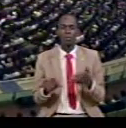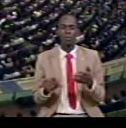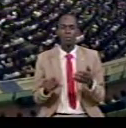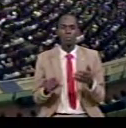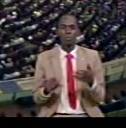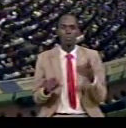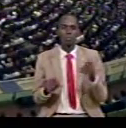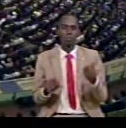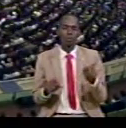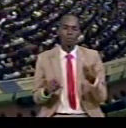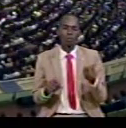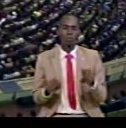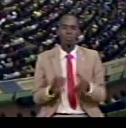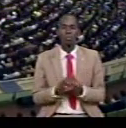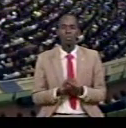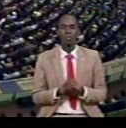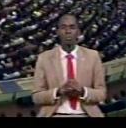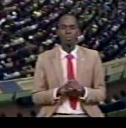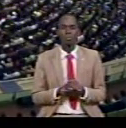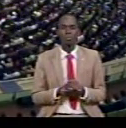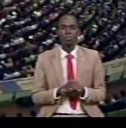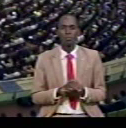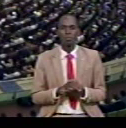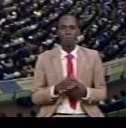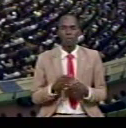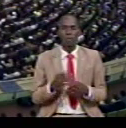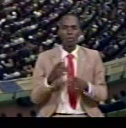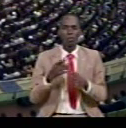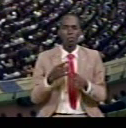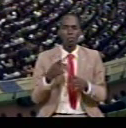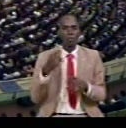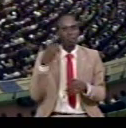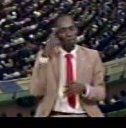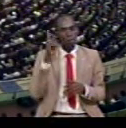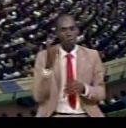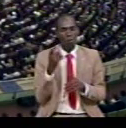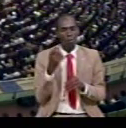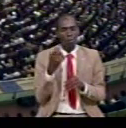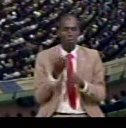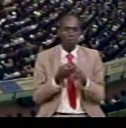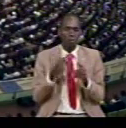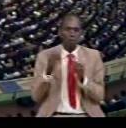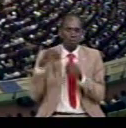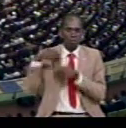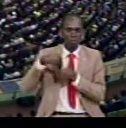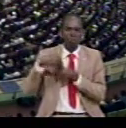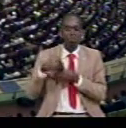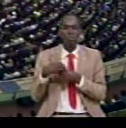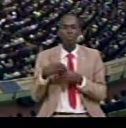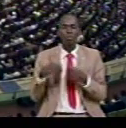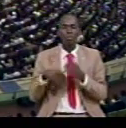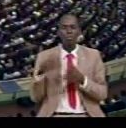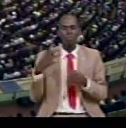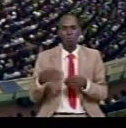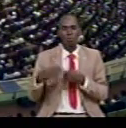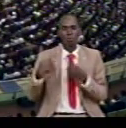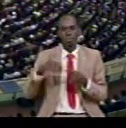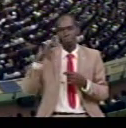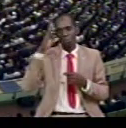21, he said, "For from within, out of the heart of men, proceed evil thoughts,